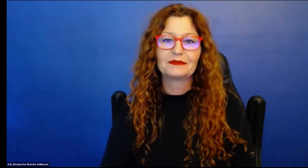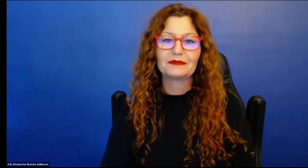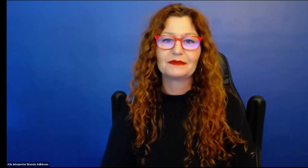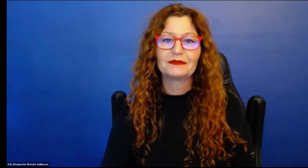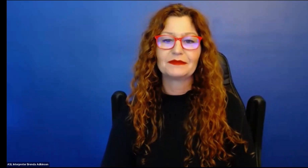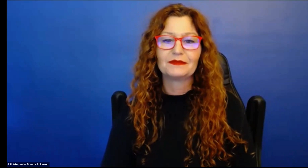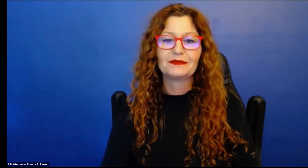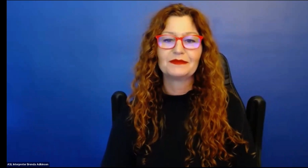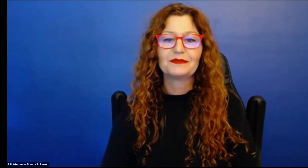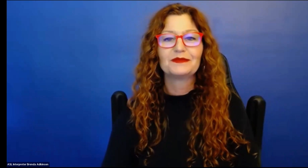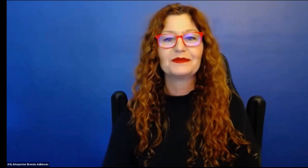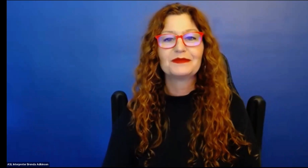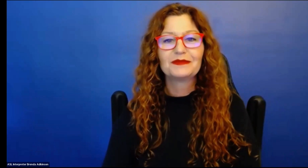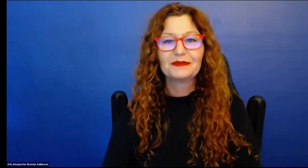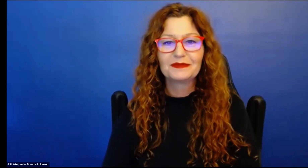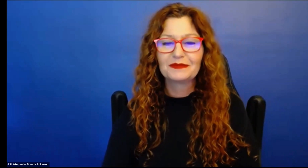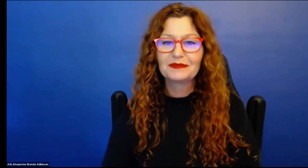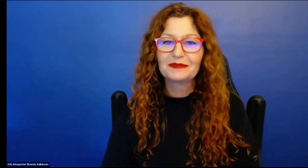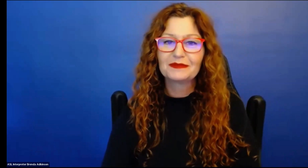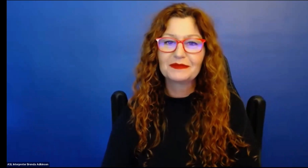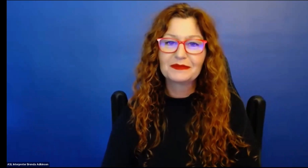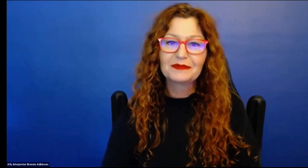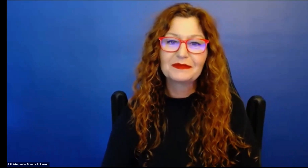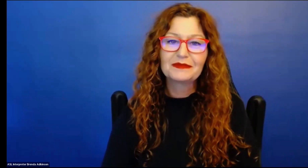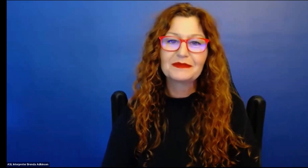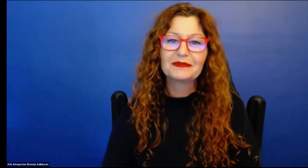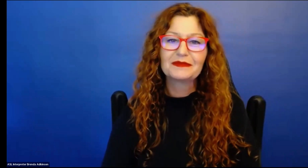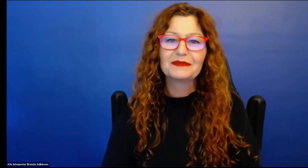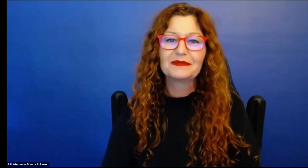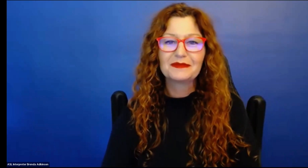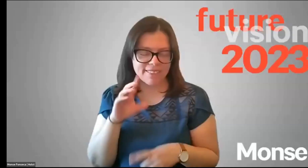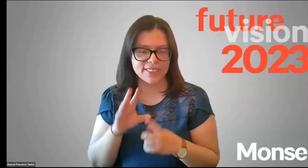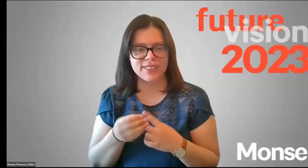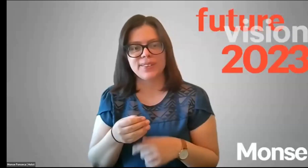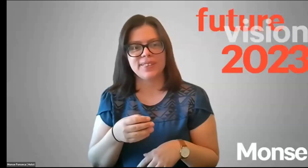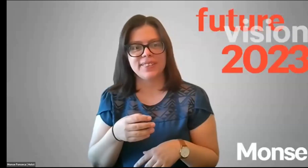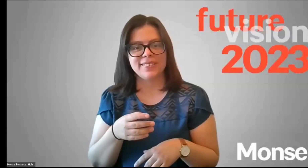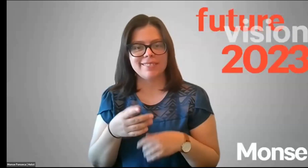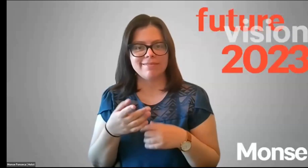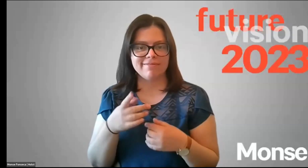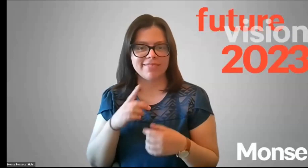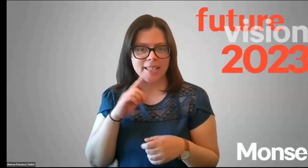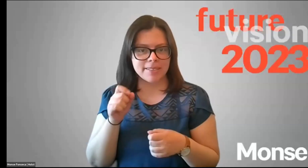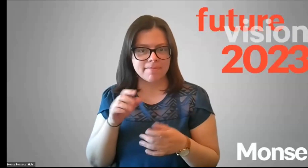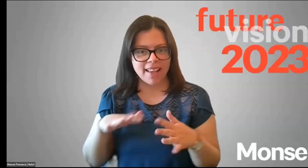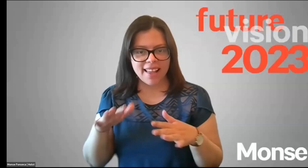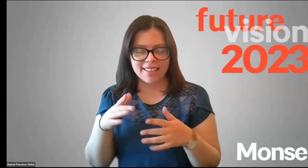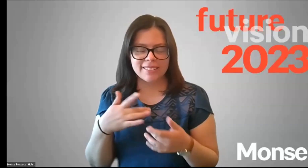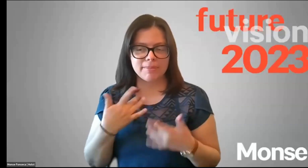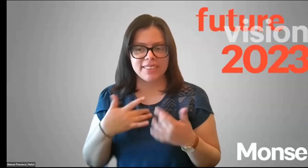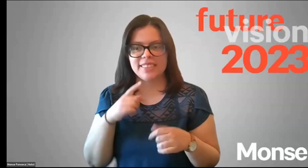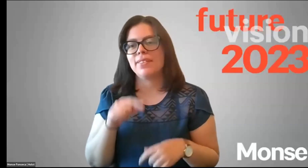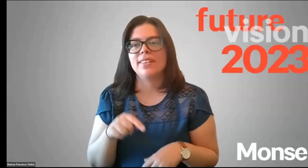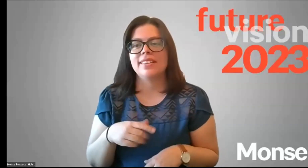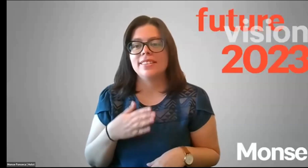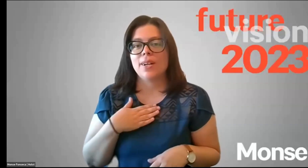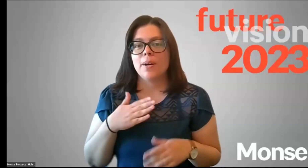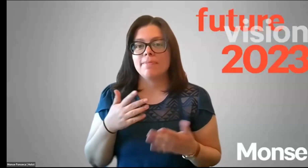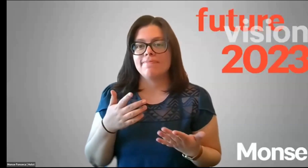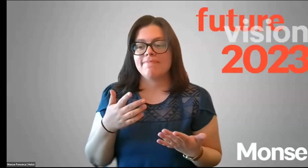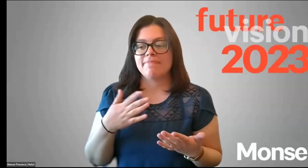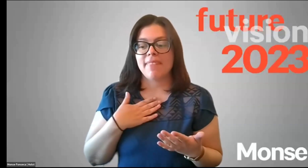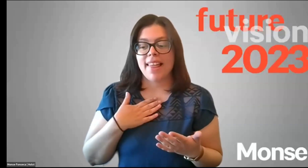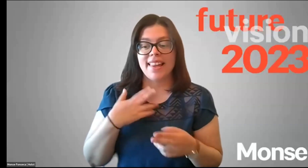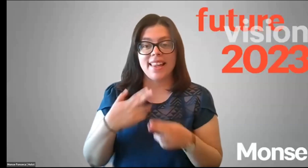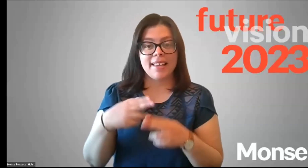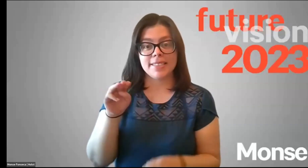Perfect. Thank you so much, Hannah and Mohammed, for having me here and allowing me to share my experience with everyone as a